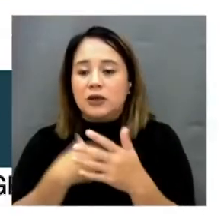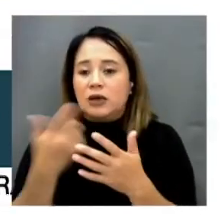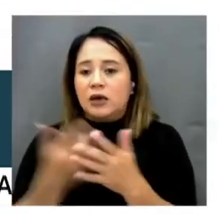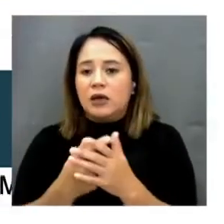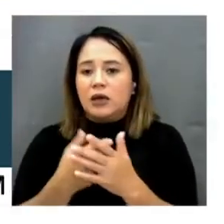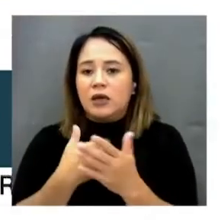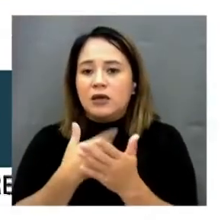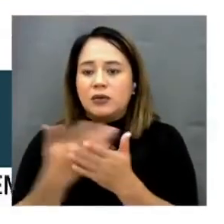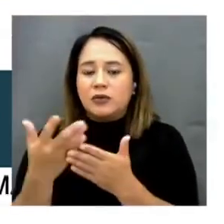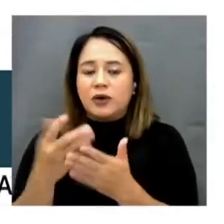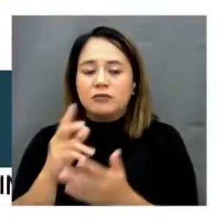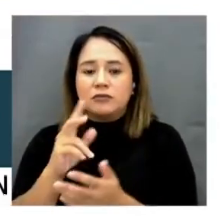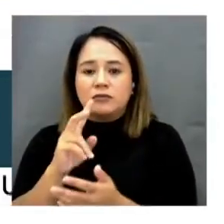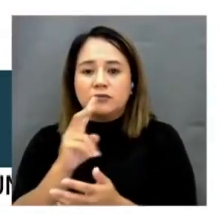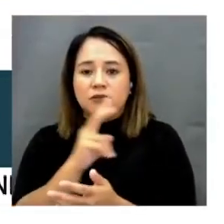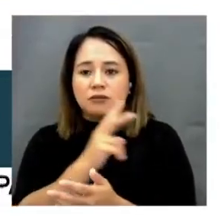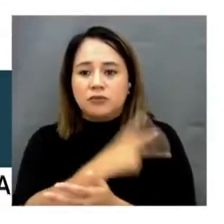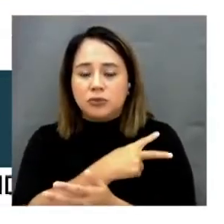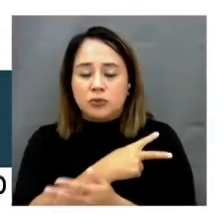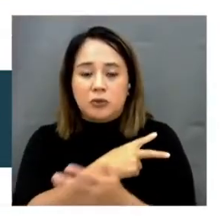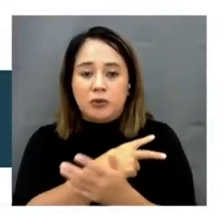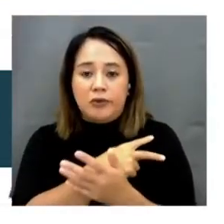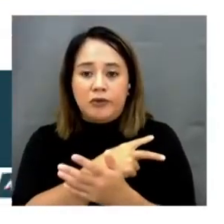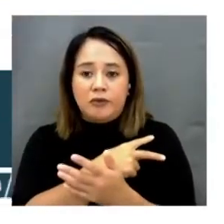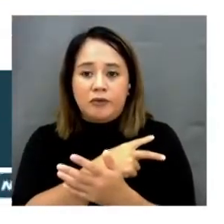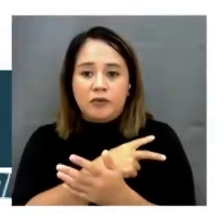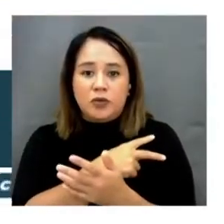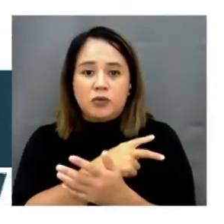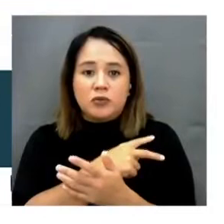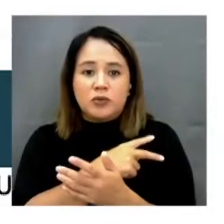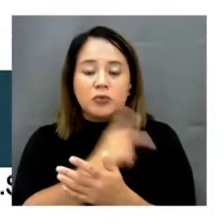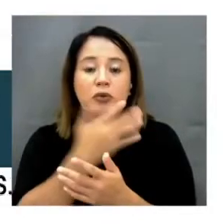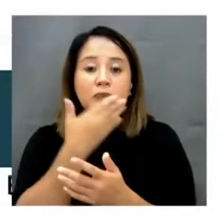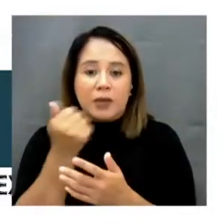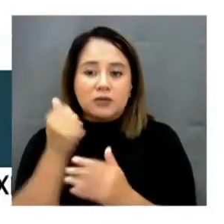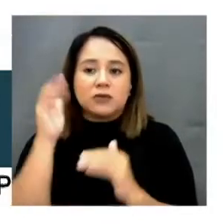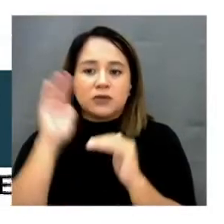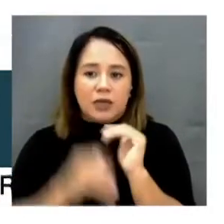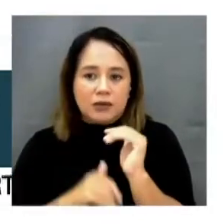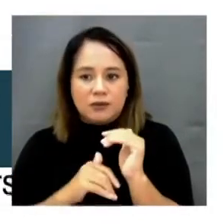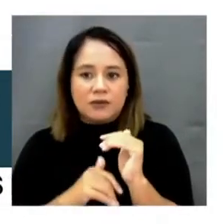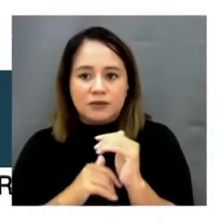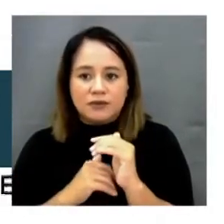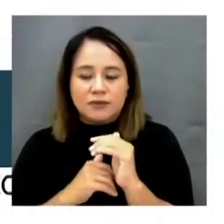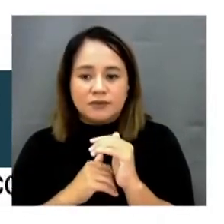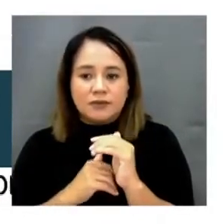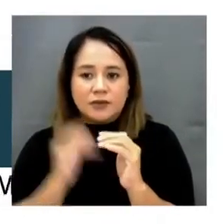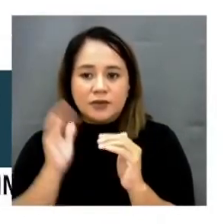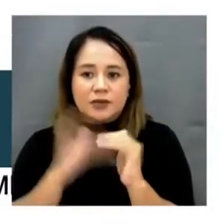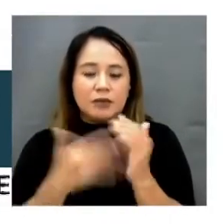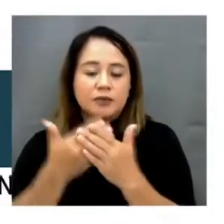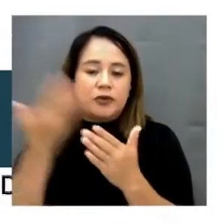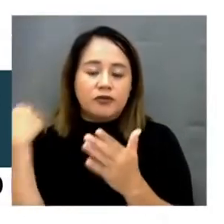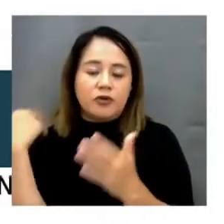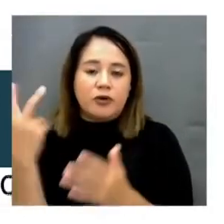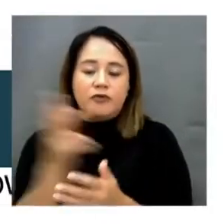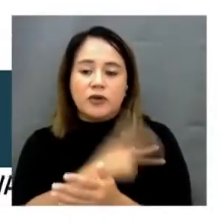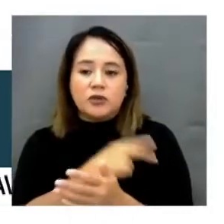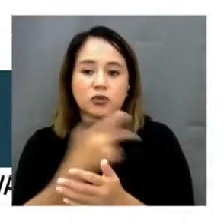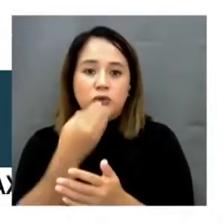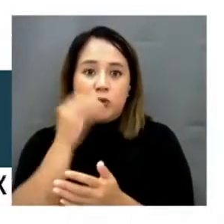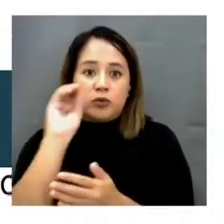mRNA vaccines are actually, of course, better than the previous vaccines that we have